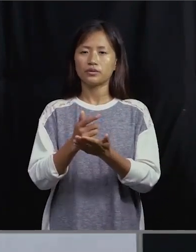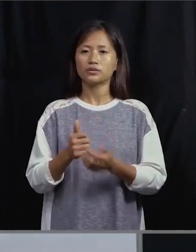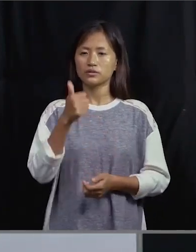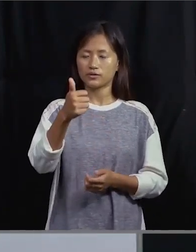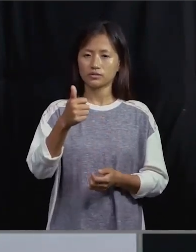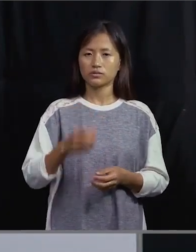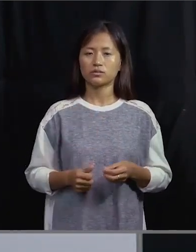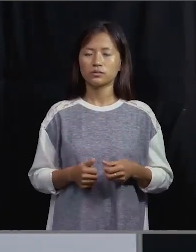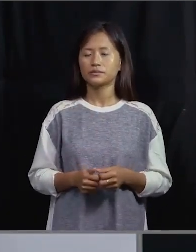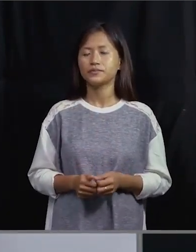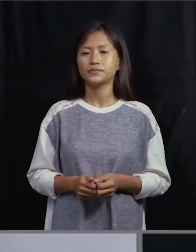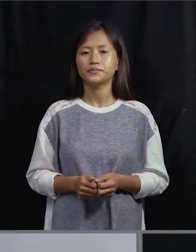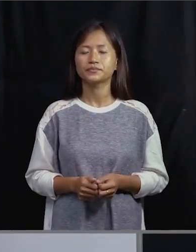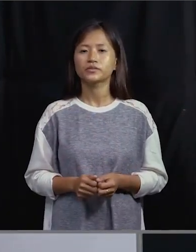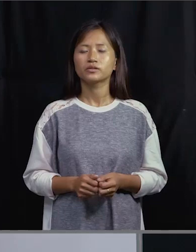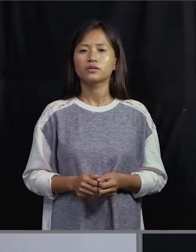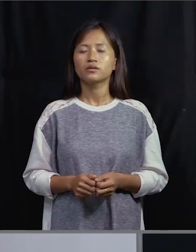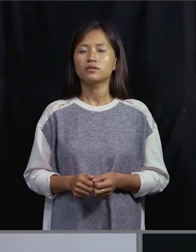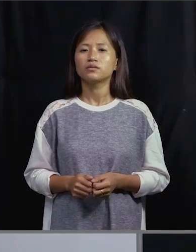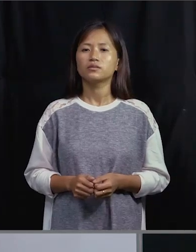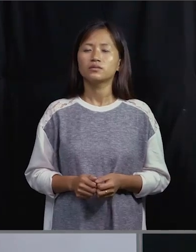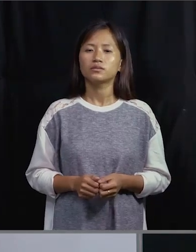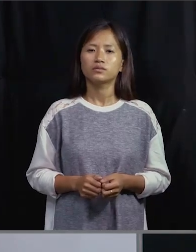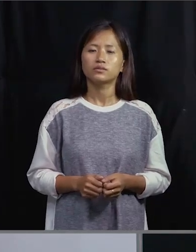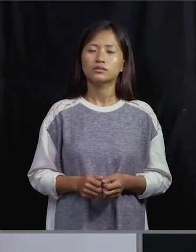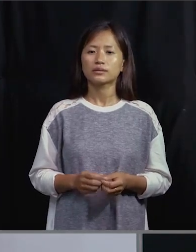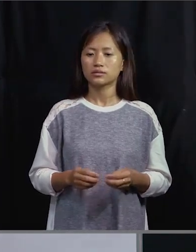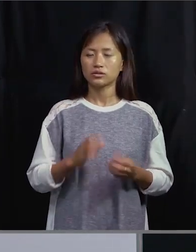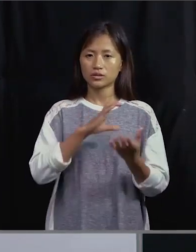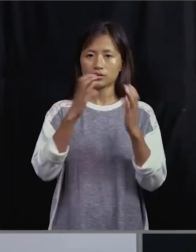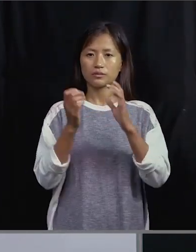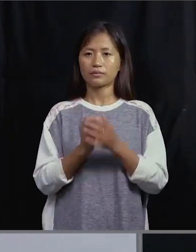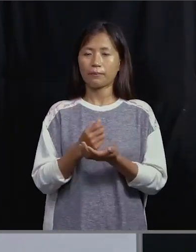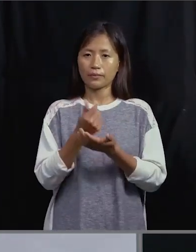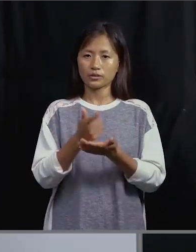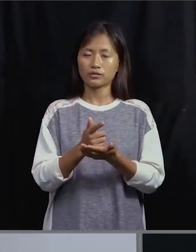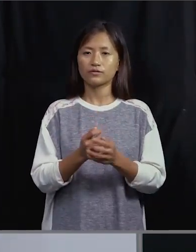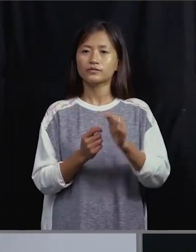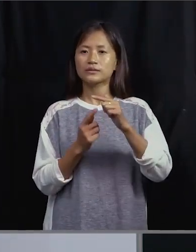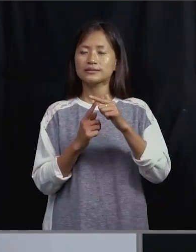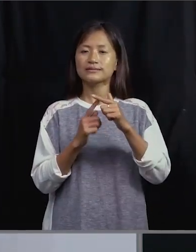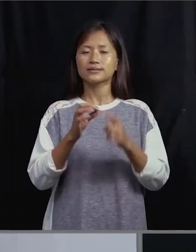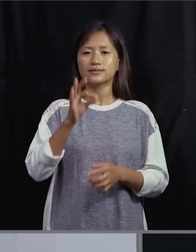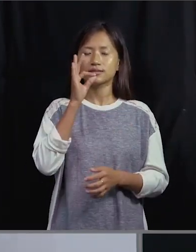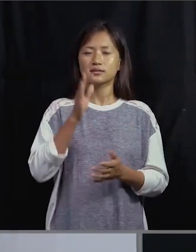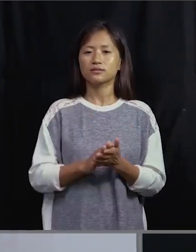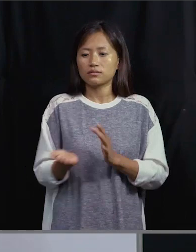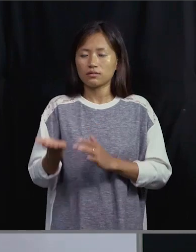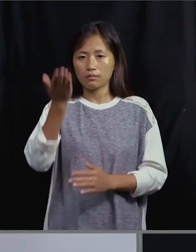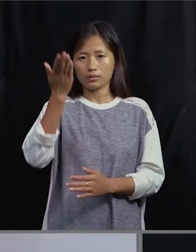good? Let's say there is a change in the price of tea. Suddenly, the price of the tea has gone